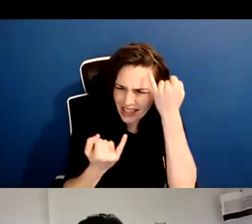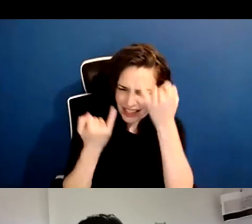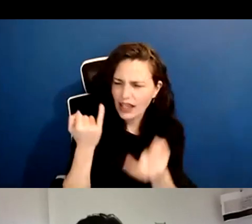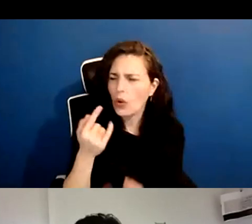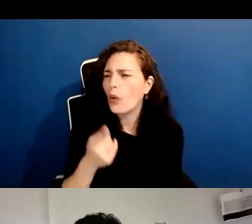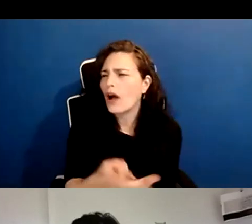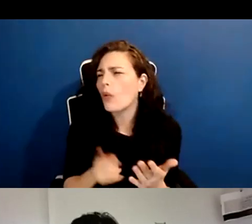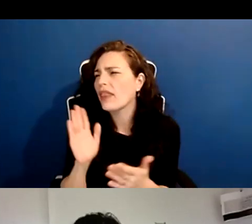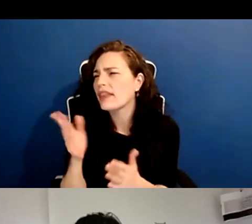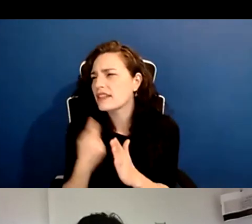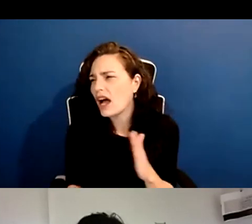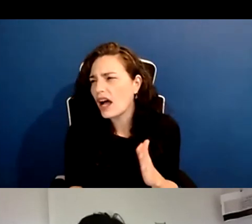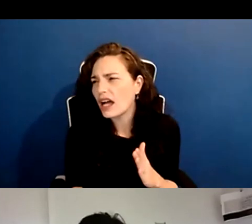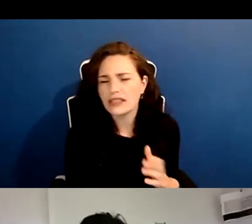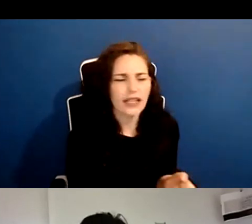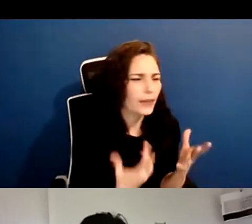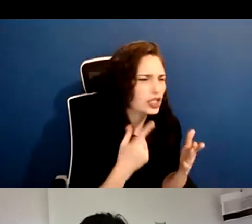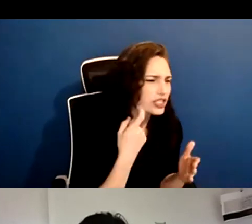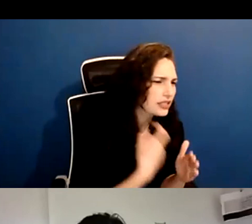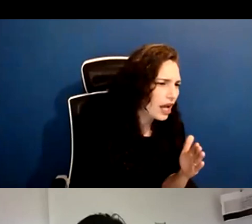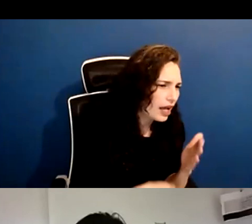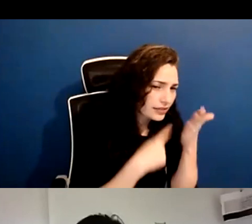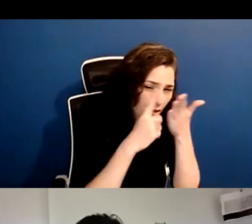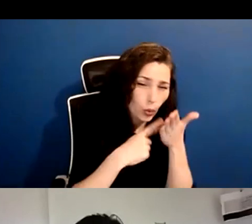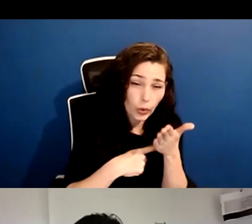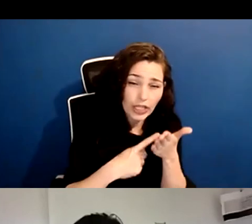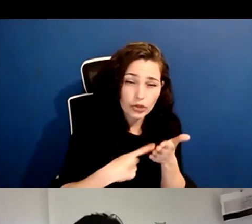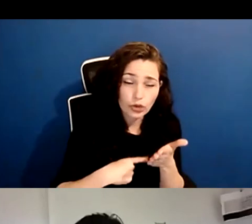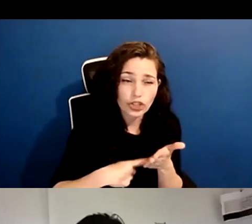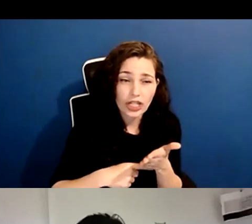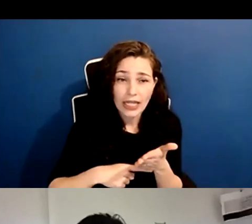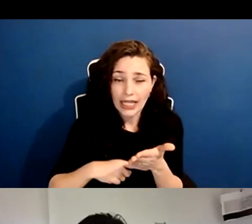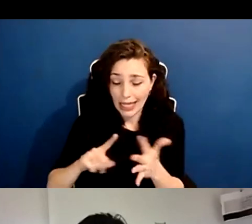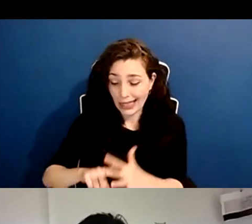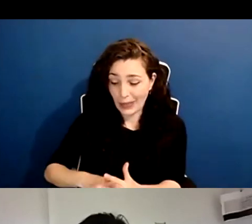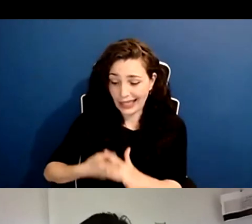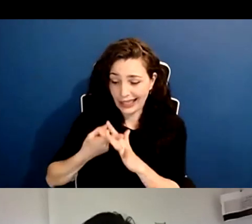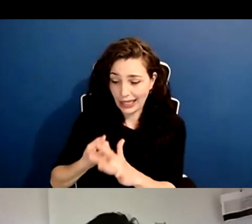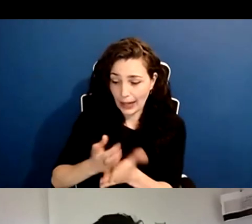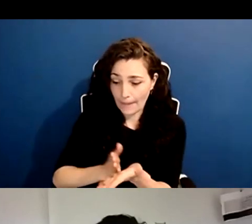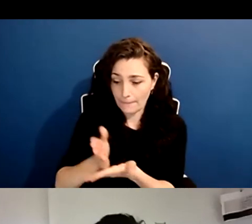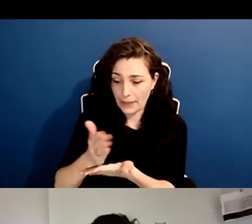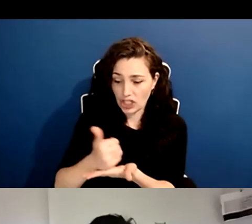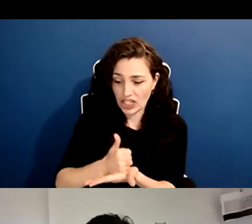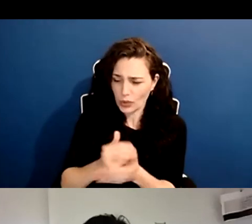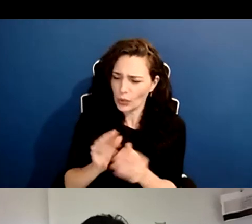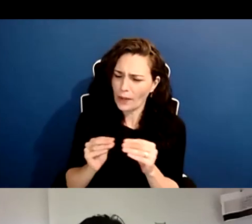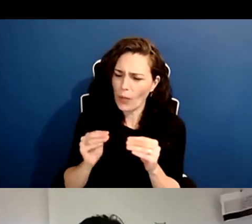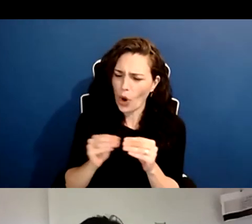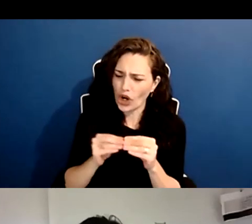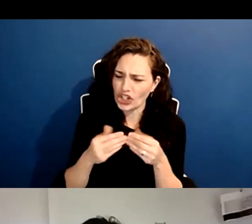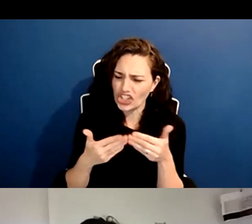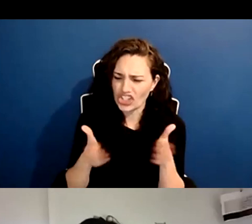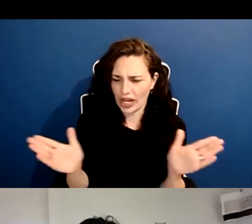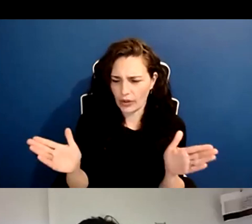especially in our earlier budgets, it was really kind of very general. And they were based on real numbers, but